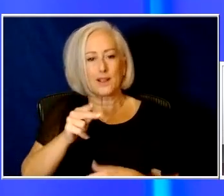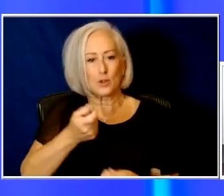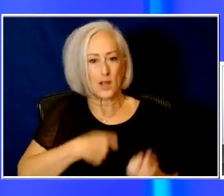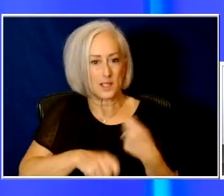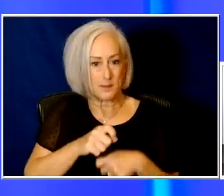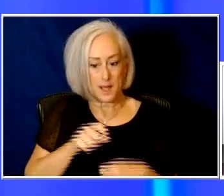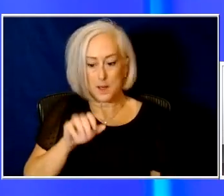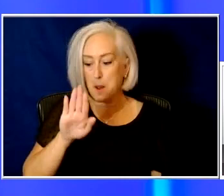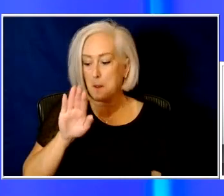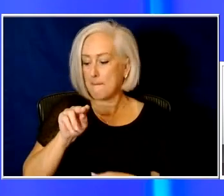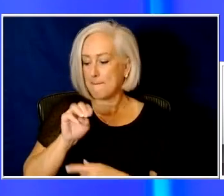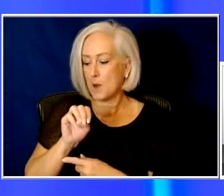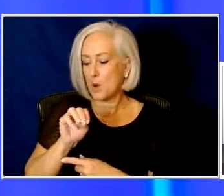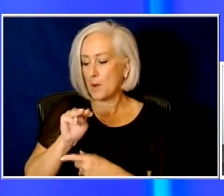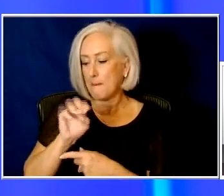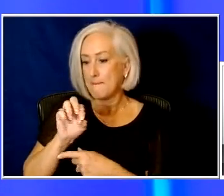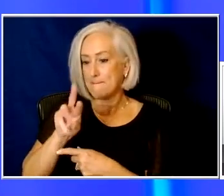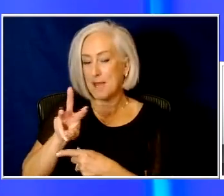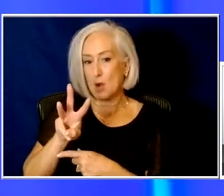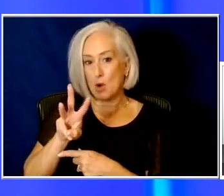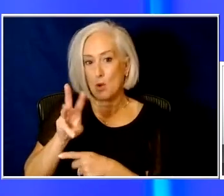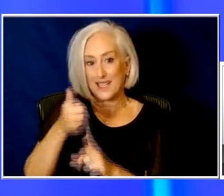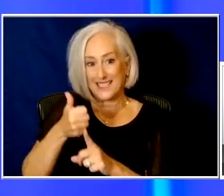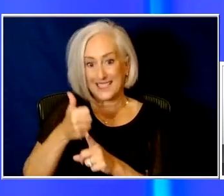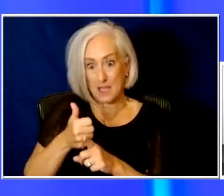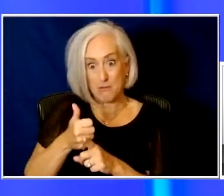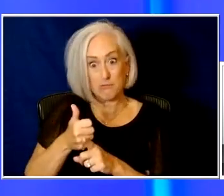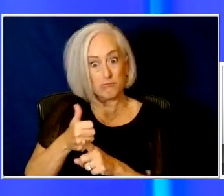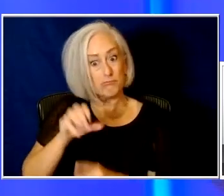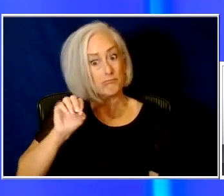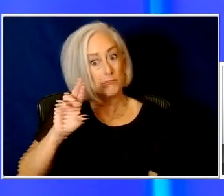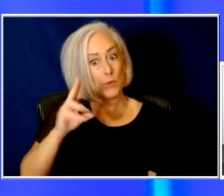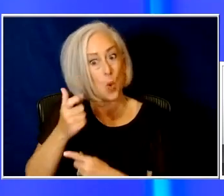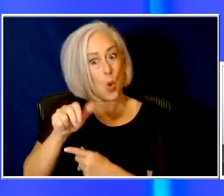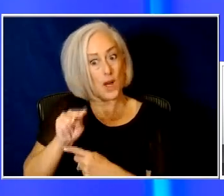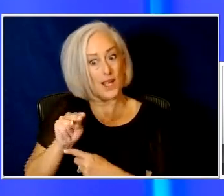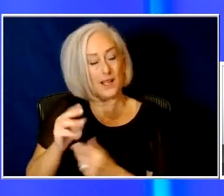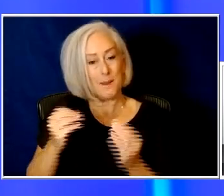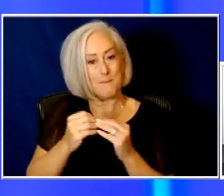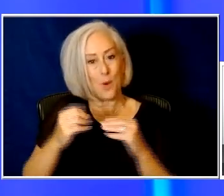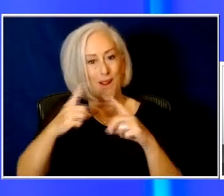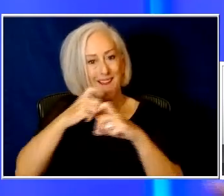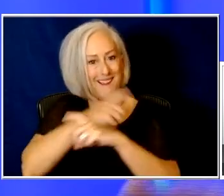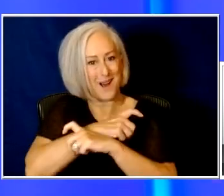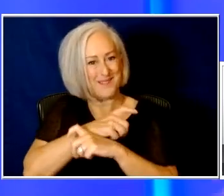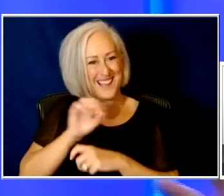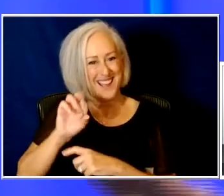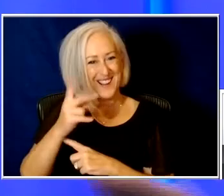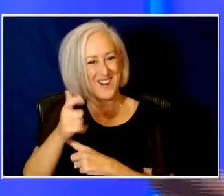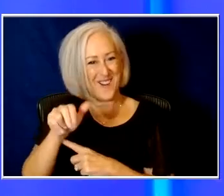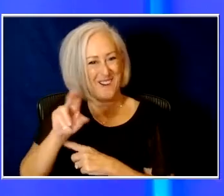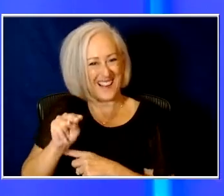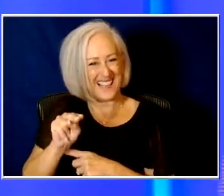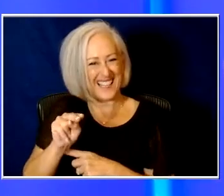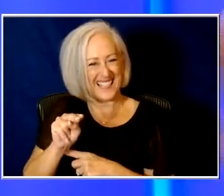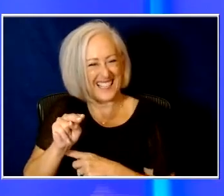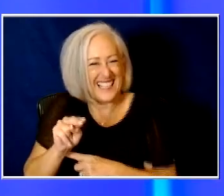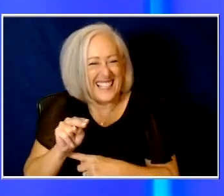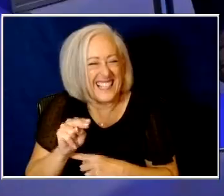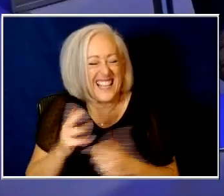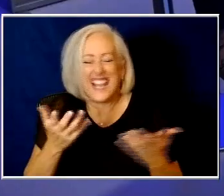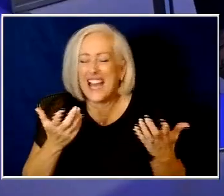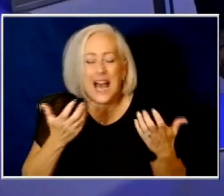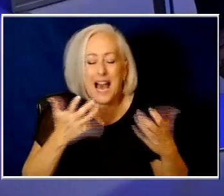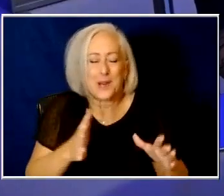It just happens to be a more complicated organ. I'm sorry, I don't want to say anything bad about a lung or kidney transplant. No, those